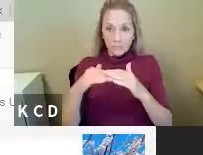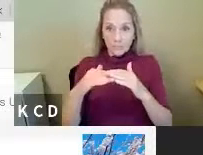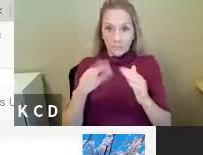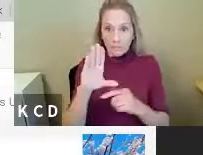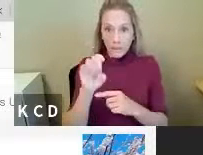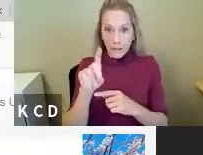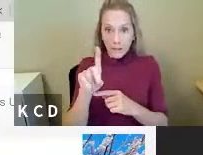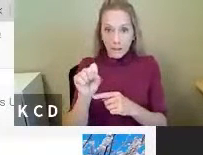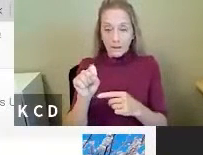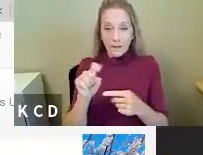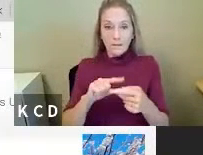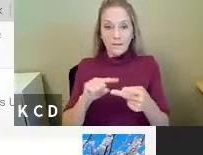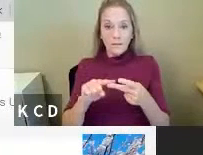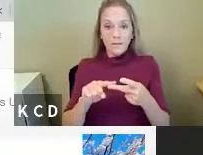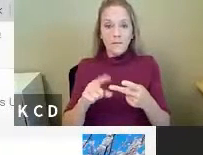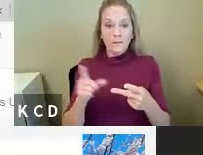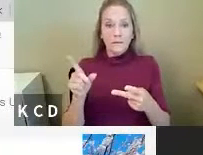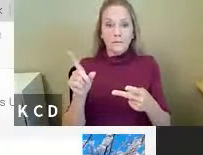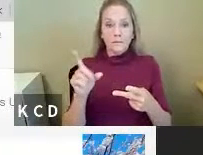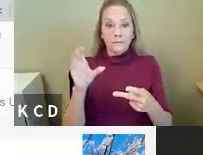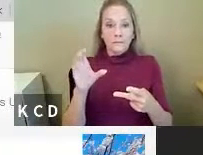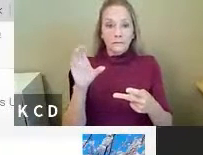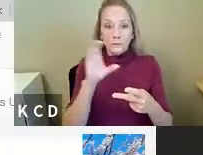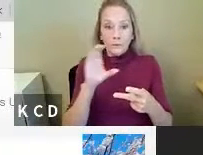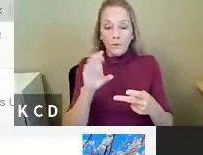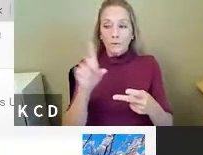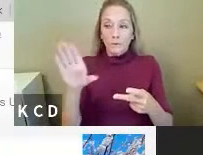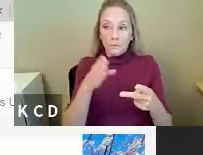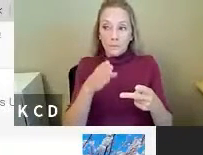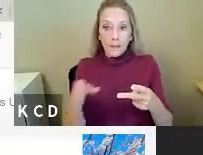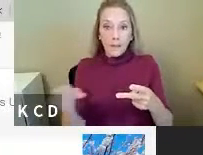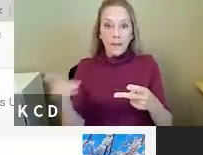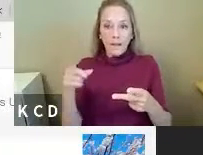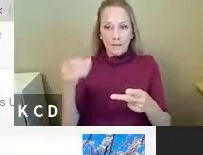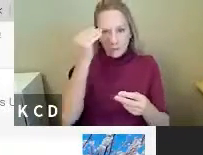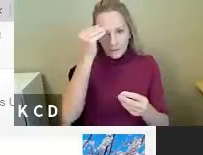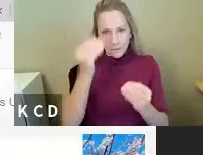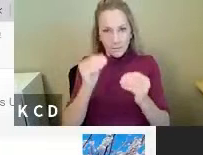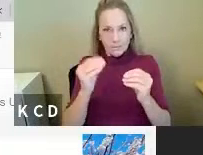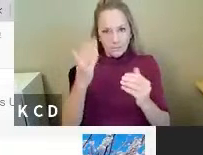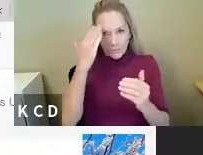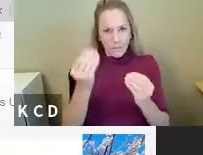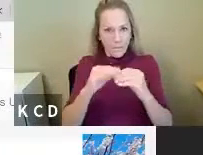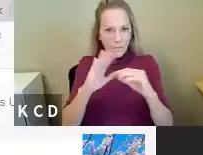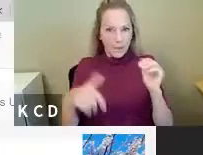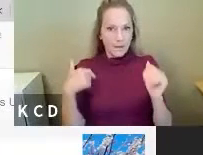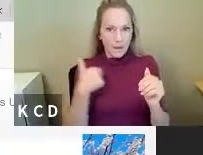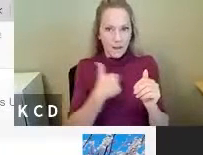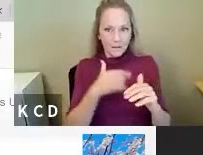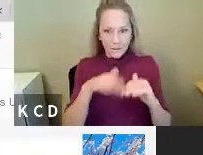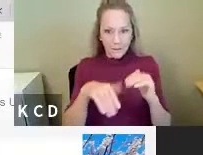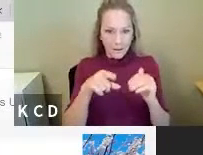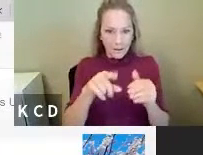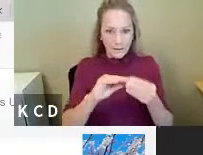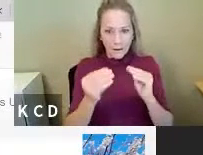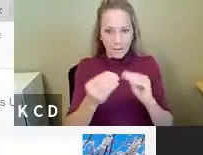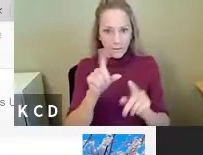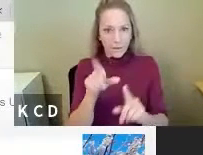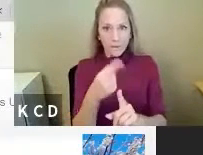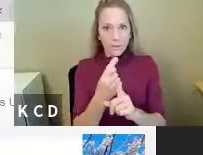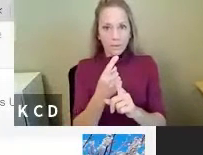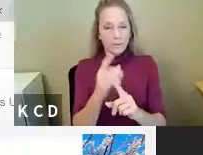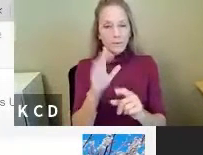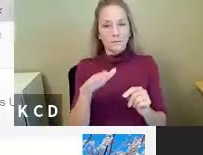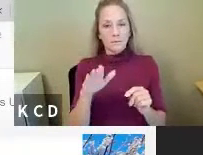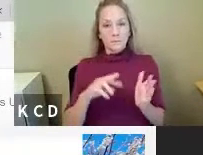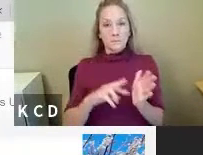surge plans and where they are in their surge capacity much better than we do, and much better than honestly even the numbers do tell us. So it's not